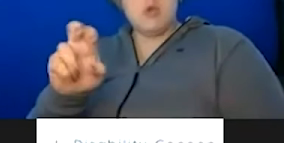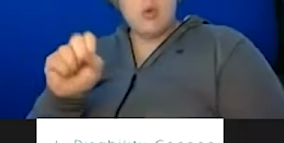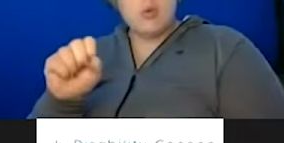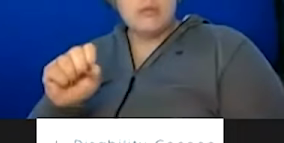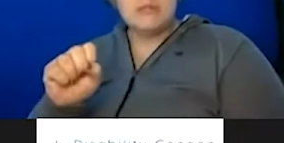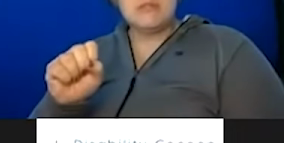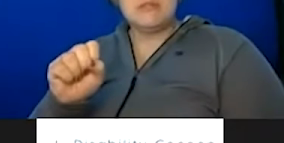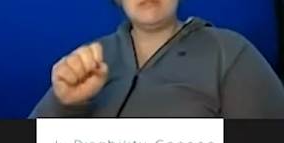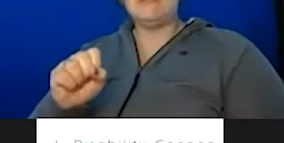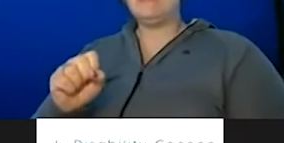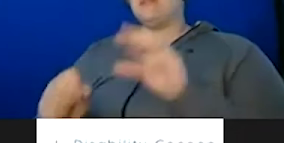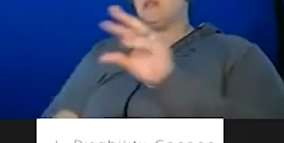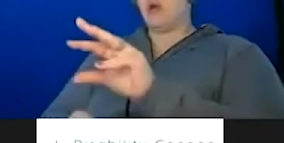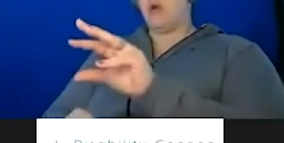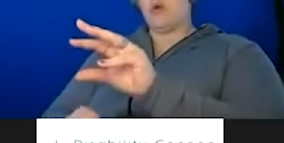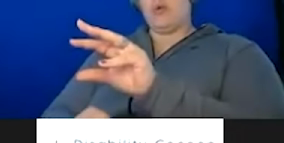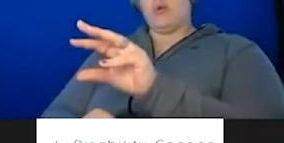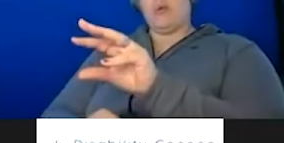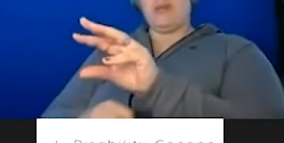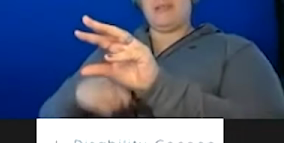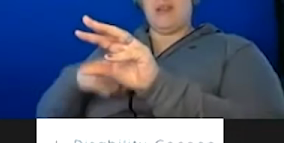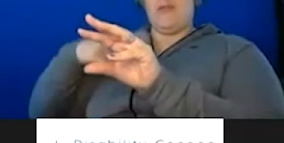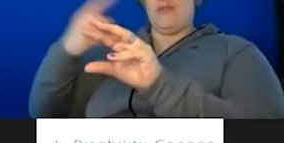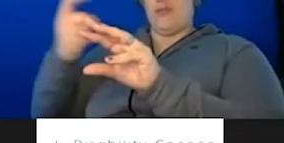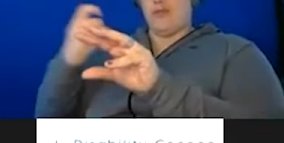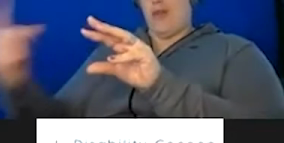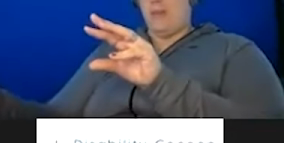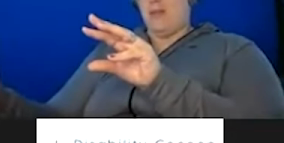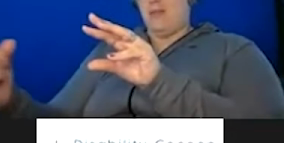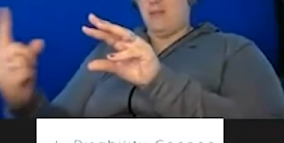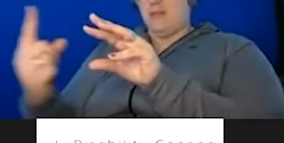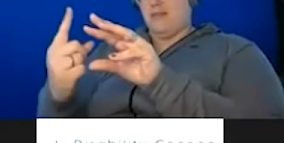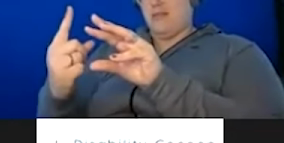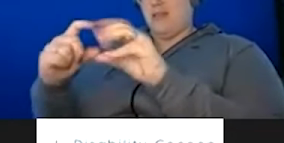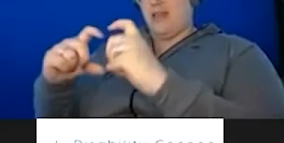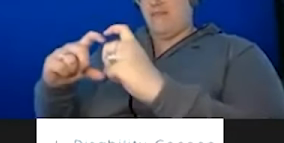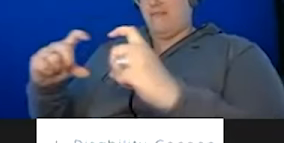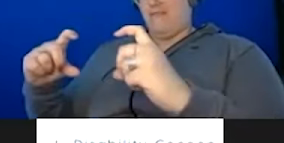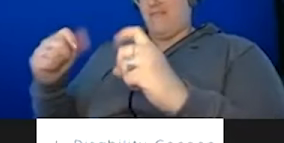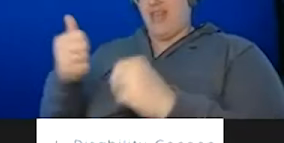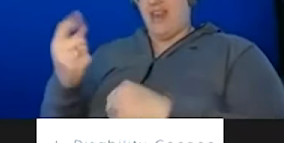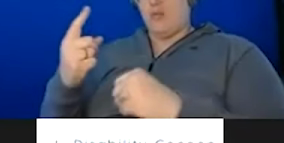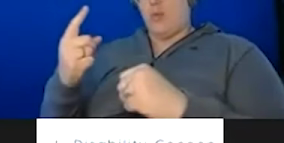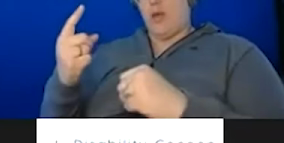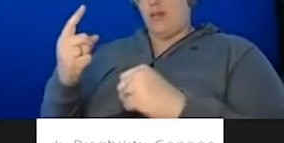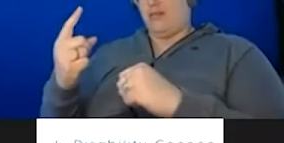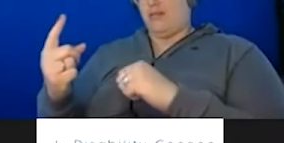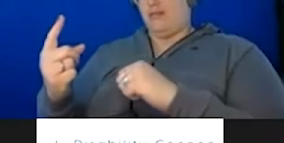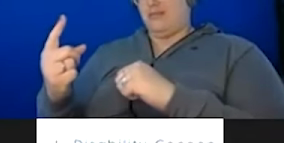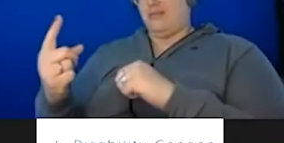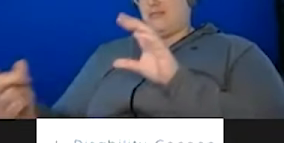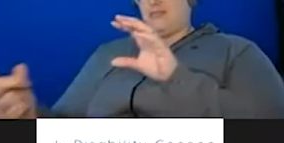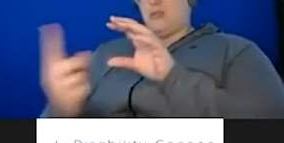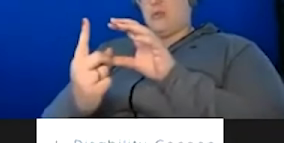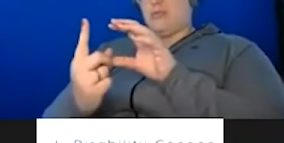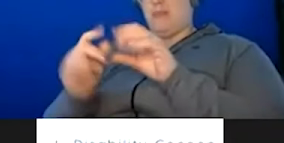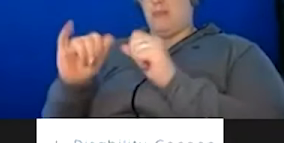that from this point on my side, walk to my front door, if there's any motion that's detected at all, I'm going to receive a notification on